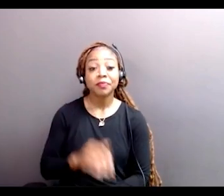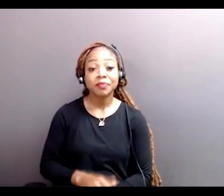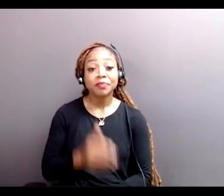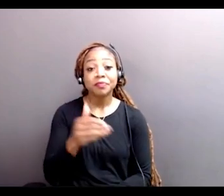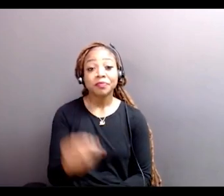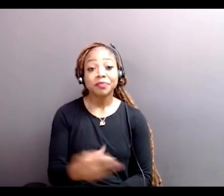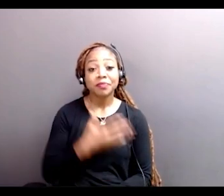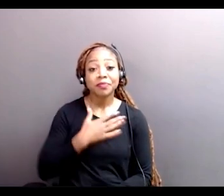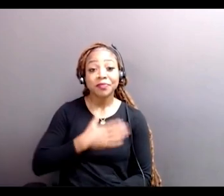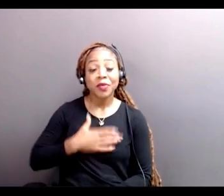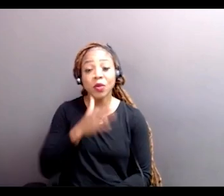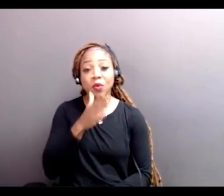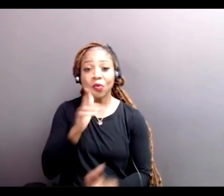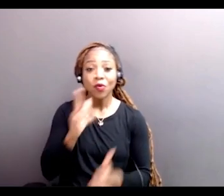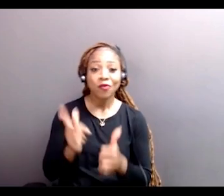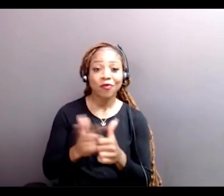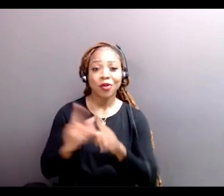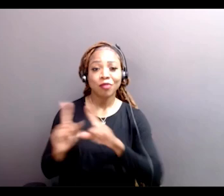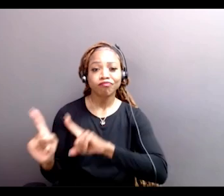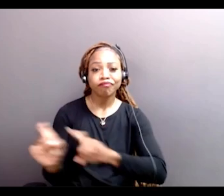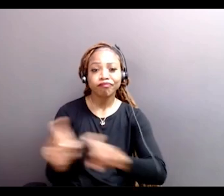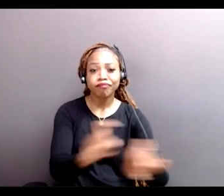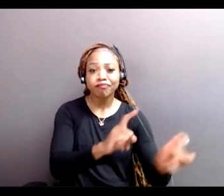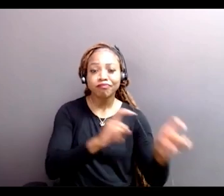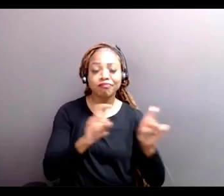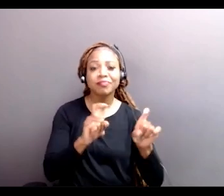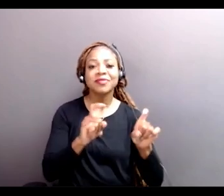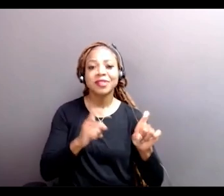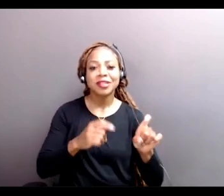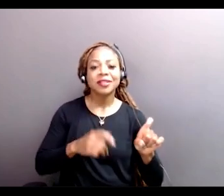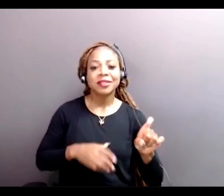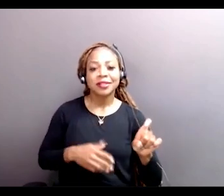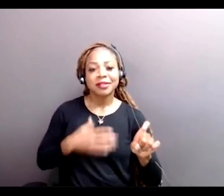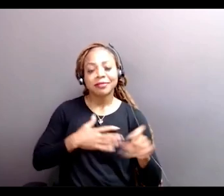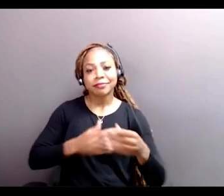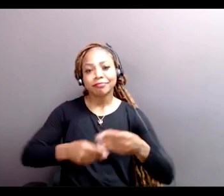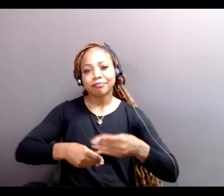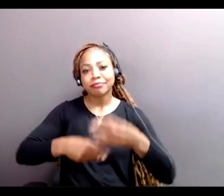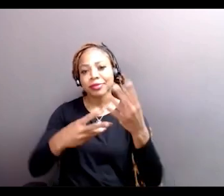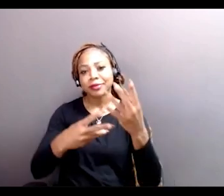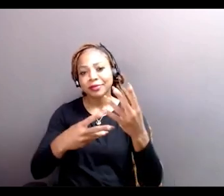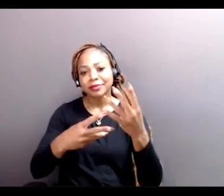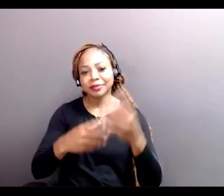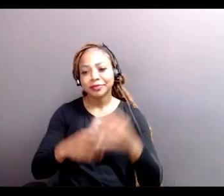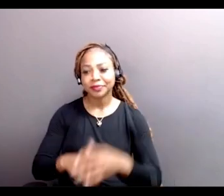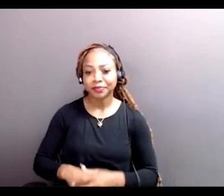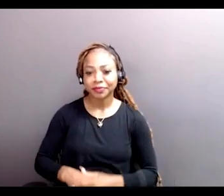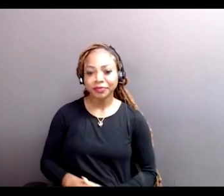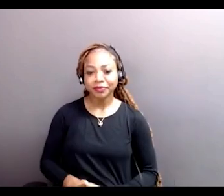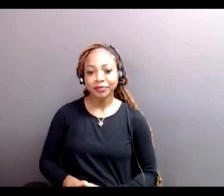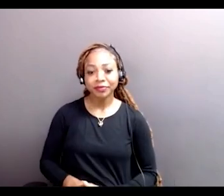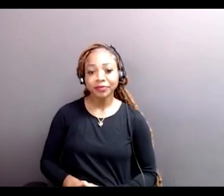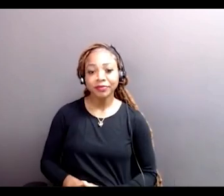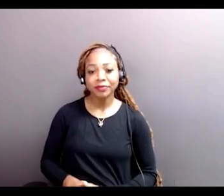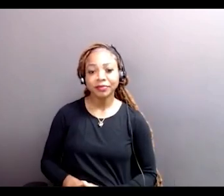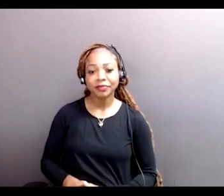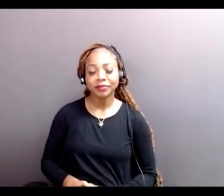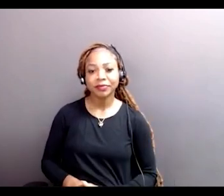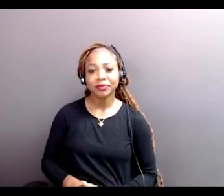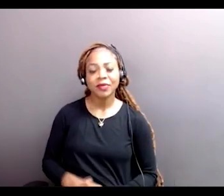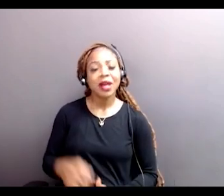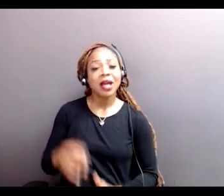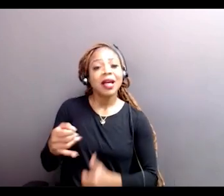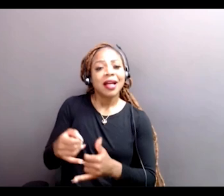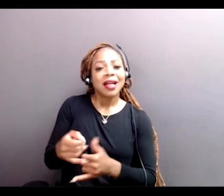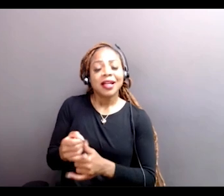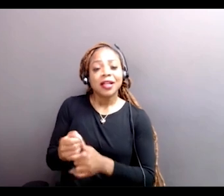So we're going to have our first poll. I'm going to ask that the poll get put up for you. And we asked this question